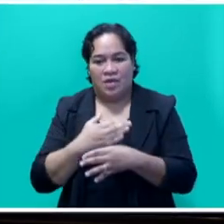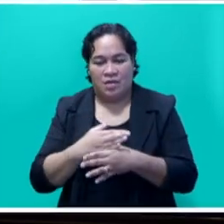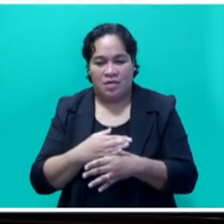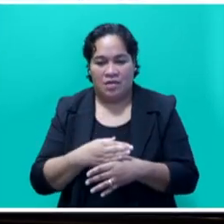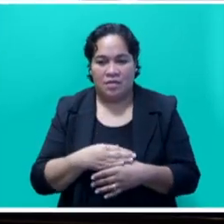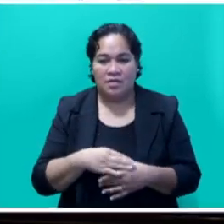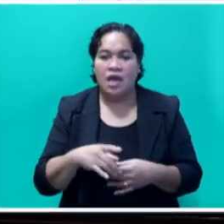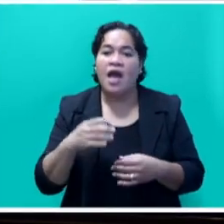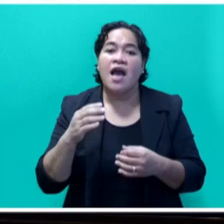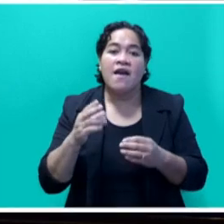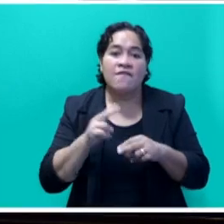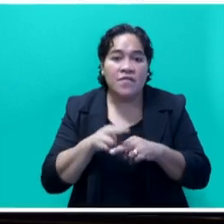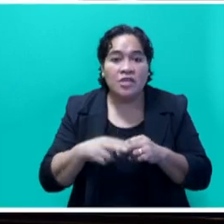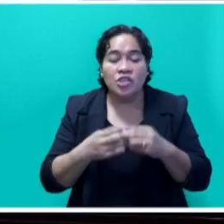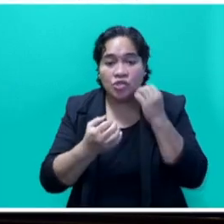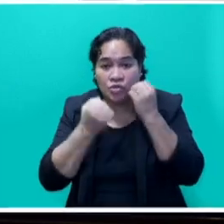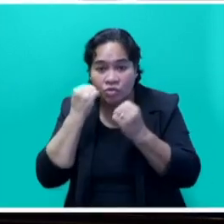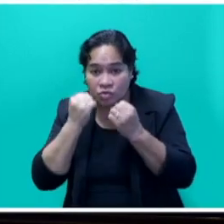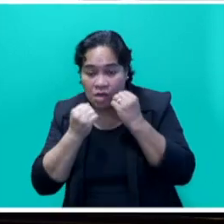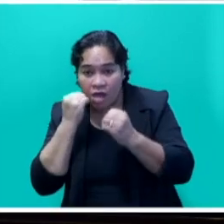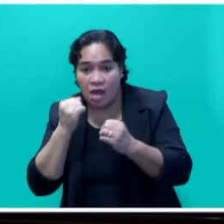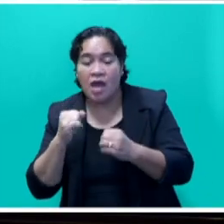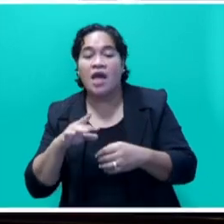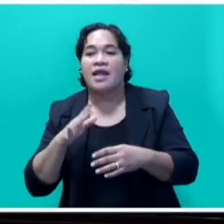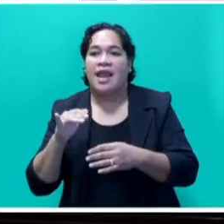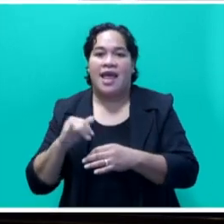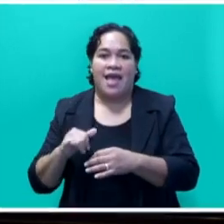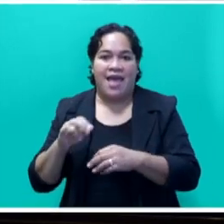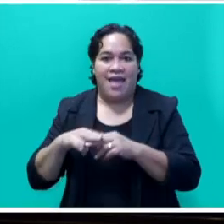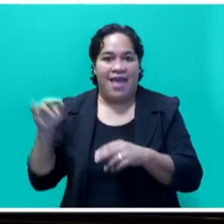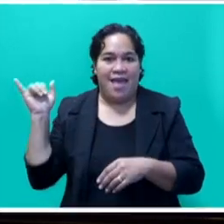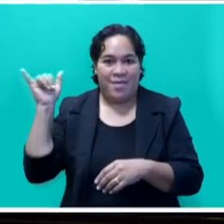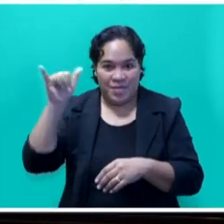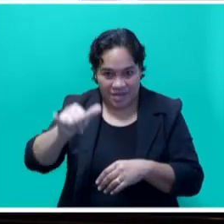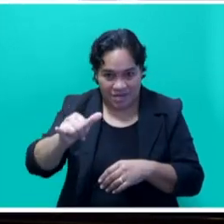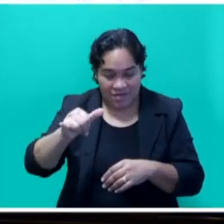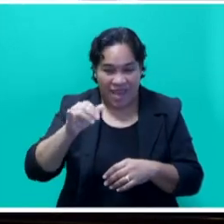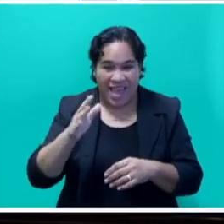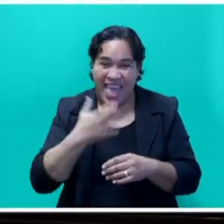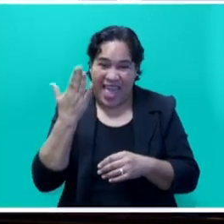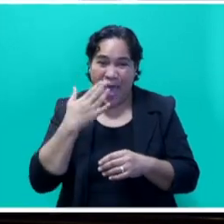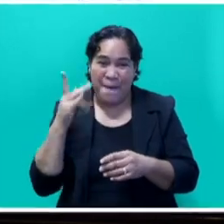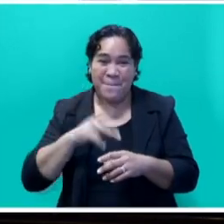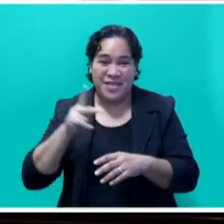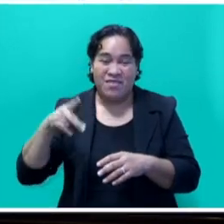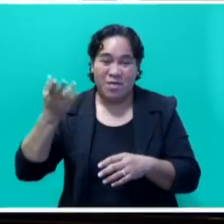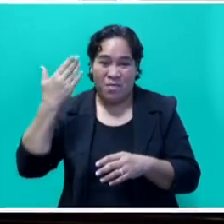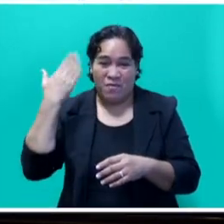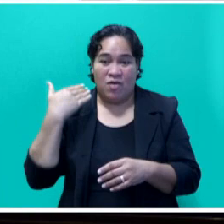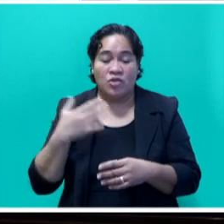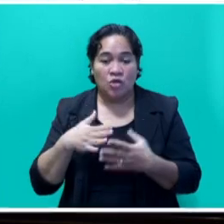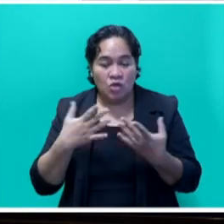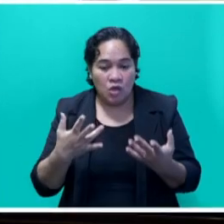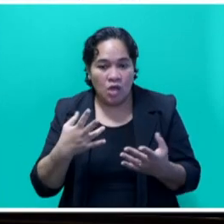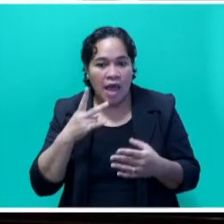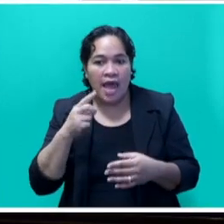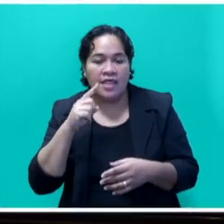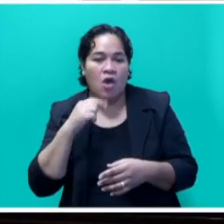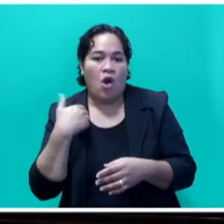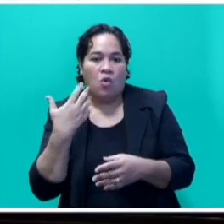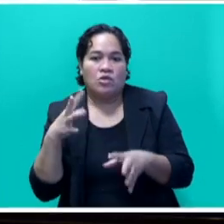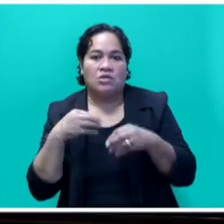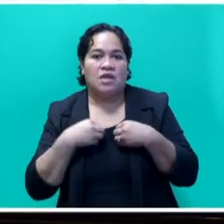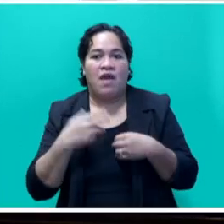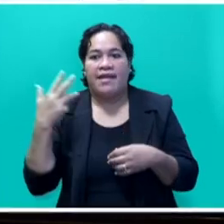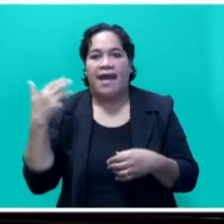Fiji Sugar Corporation, Air Pacific Limited. If you look at the hourly rates they used to charge, sometimes to work out to be about $900 an hour.